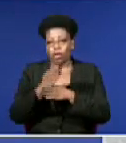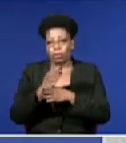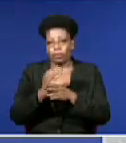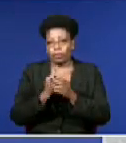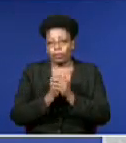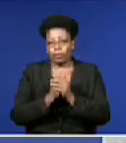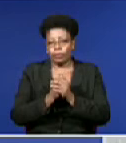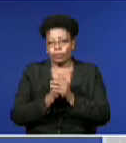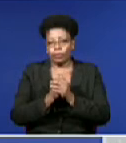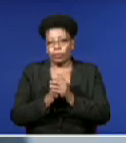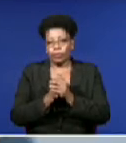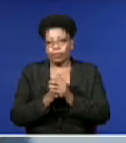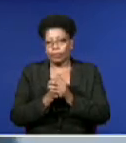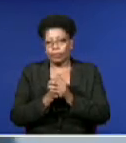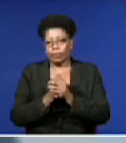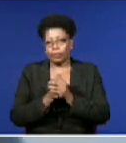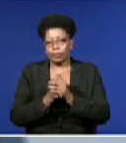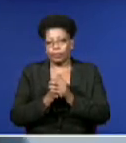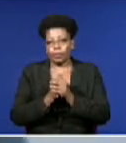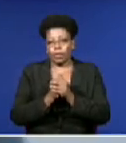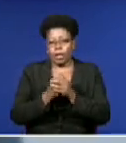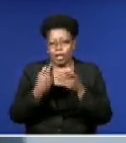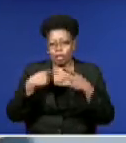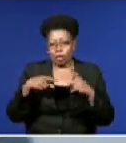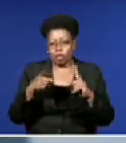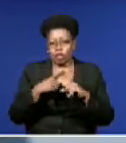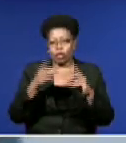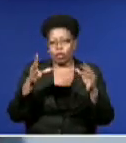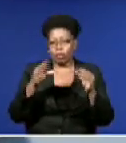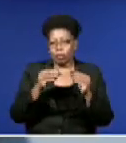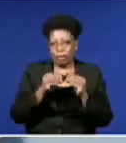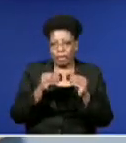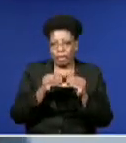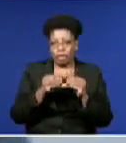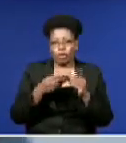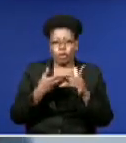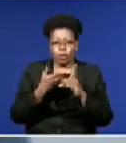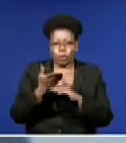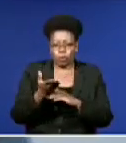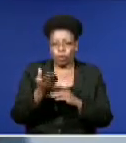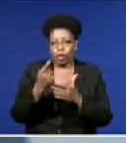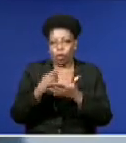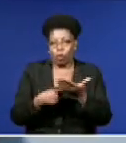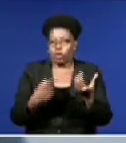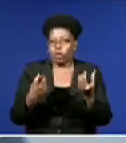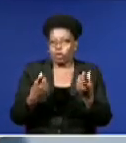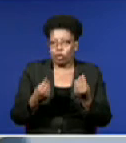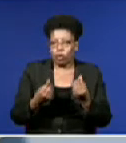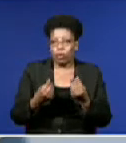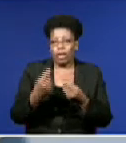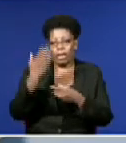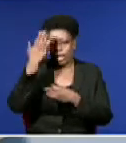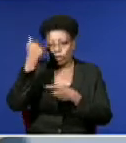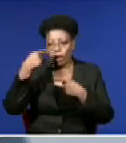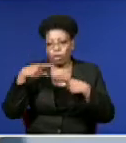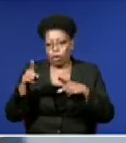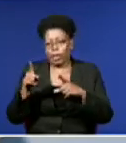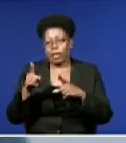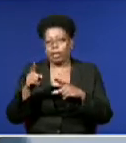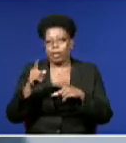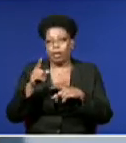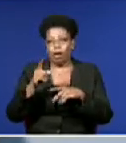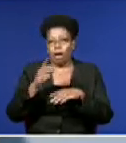hand. He's going down to several meetings, so we can go through what we do. And this is why I'm going down on the